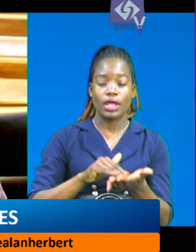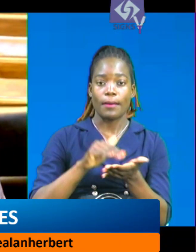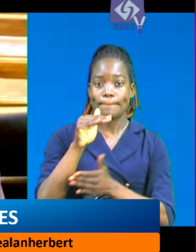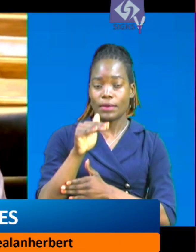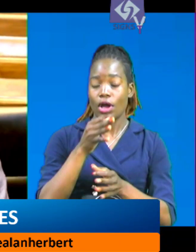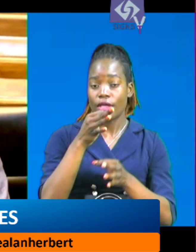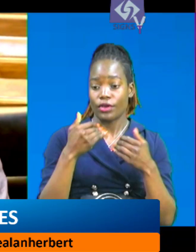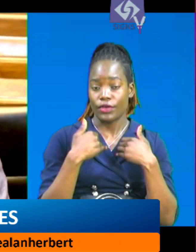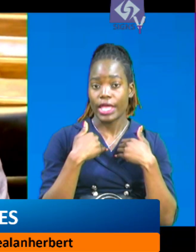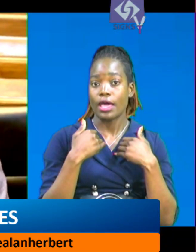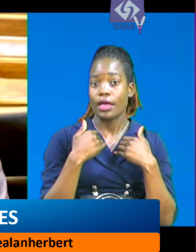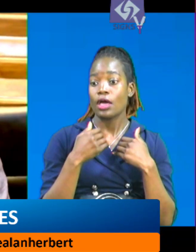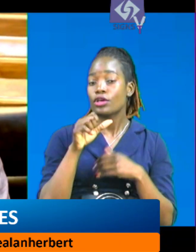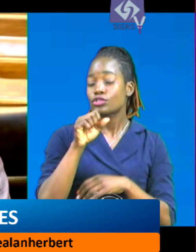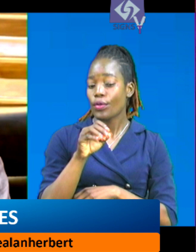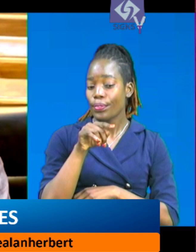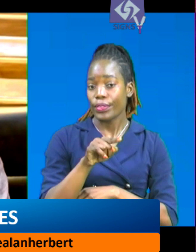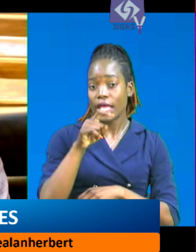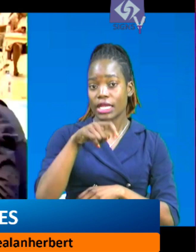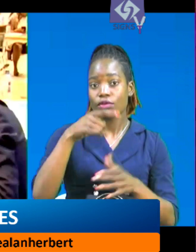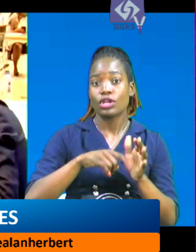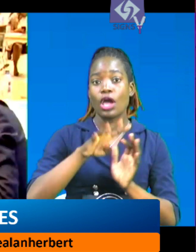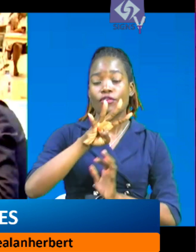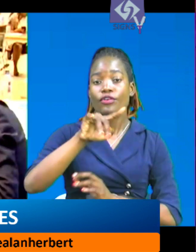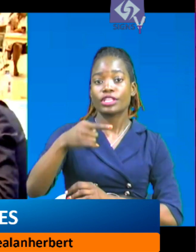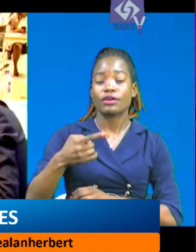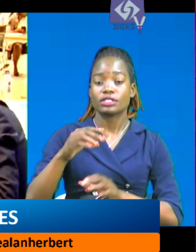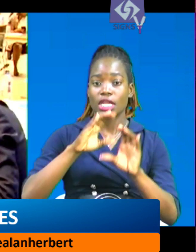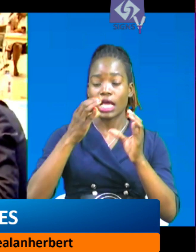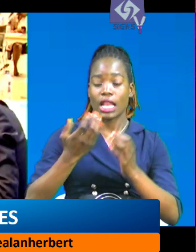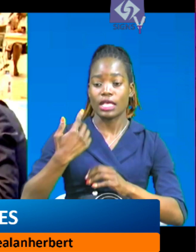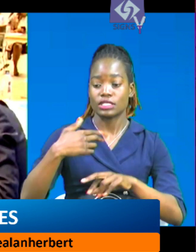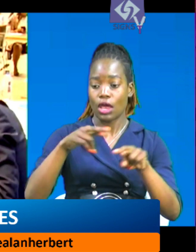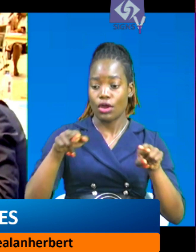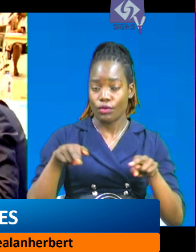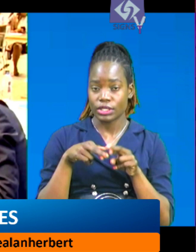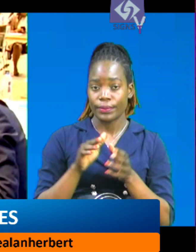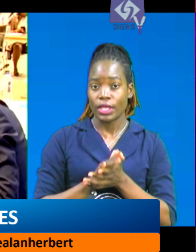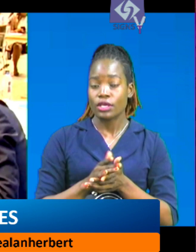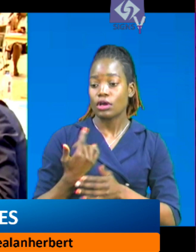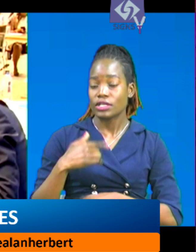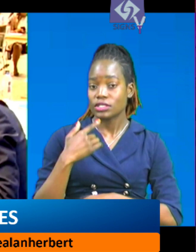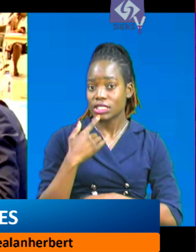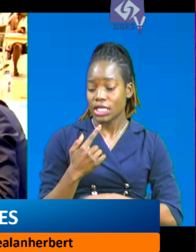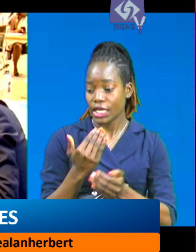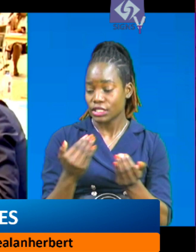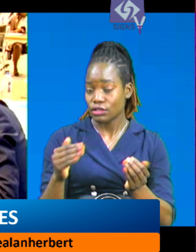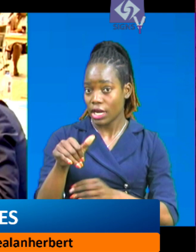normal growth. This therefore requires 4,000 classrooms. Are we trying to say that there are some